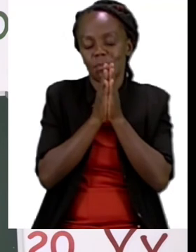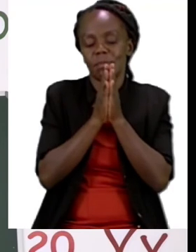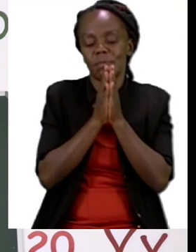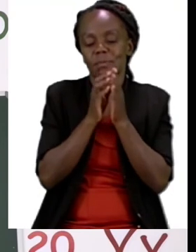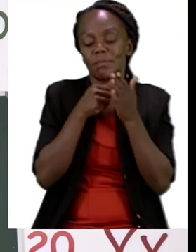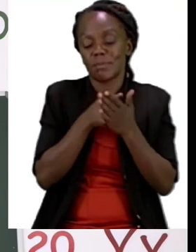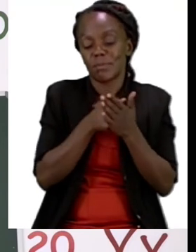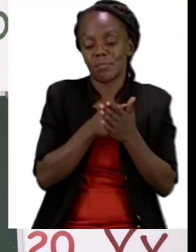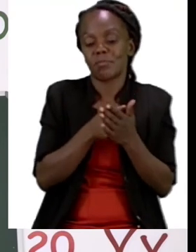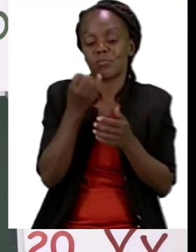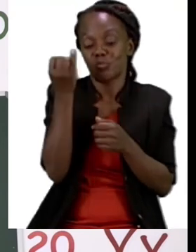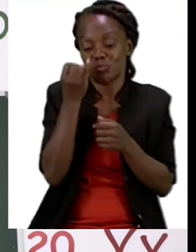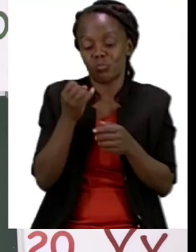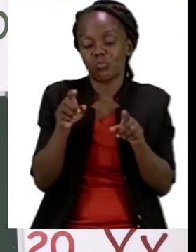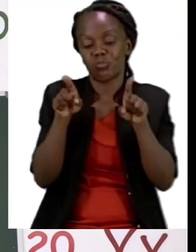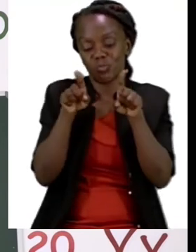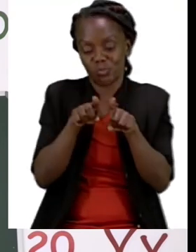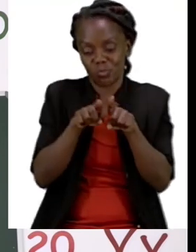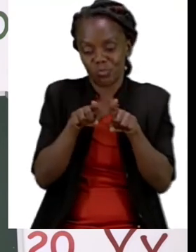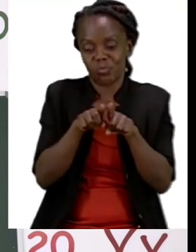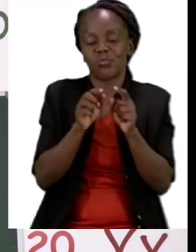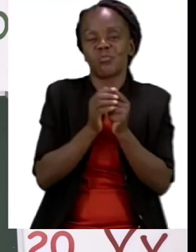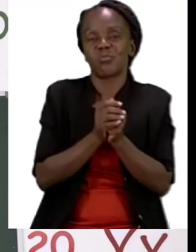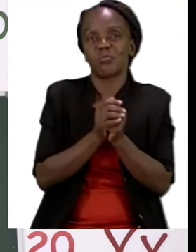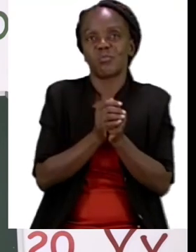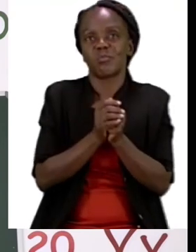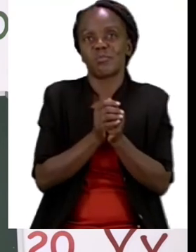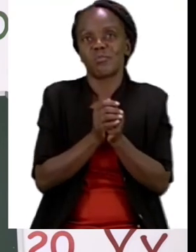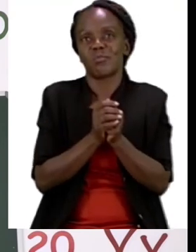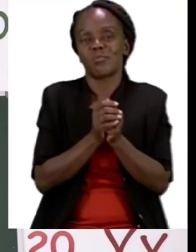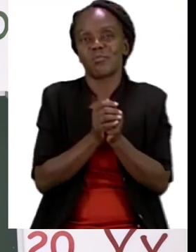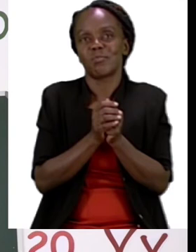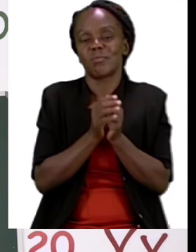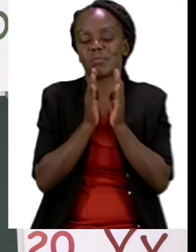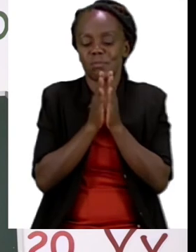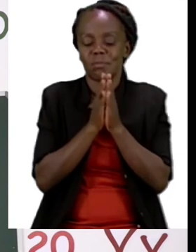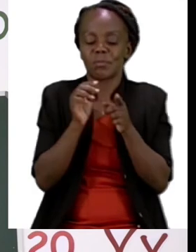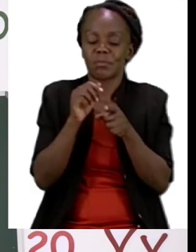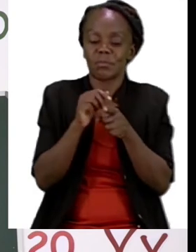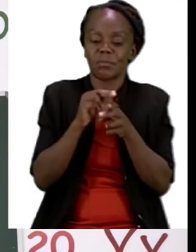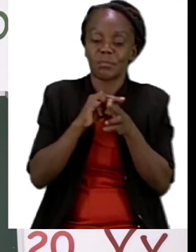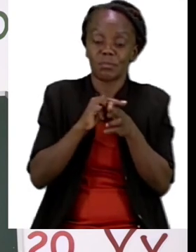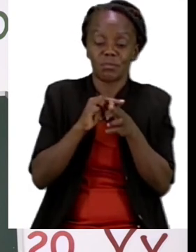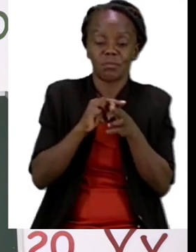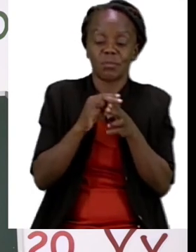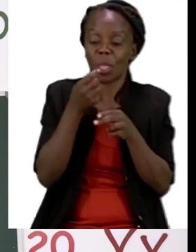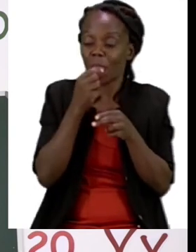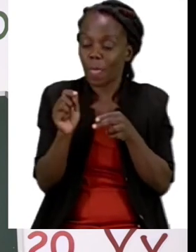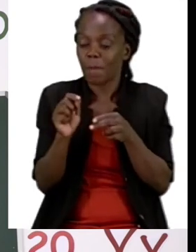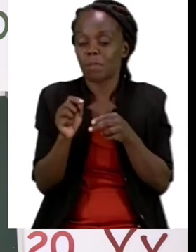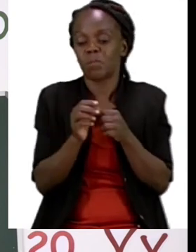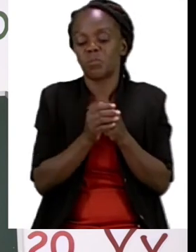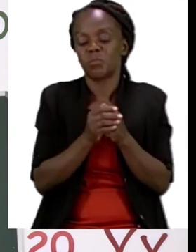it on the other side. Please use a pencil so that if you make a mistake, you can always erase as